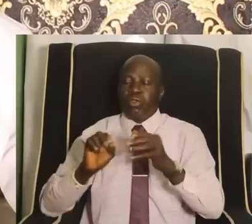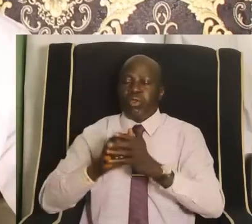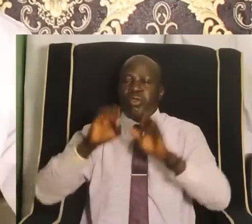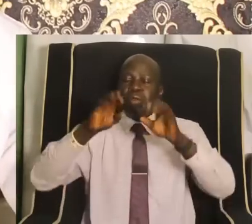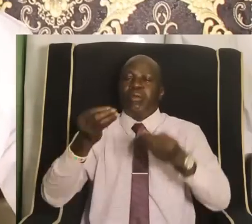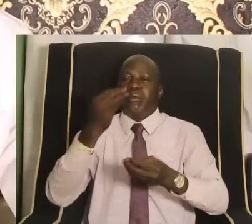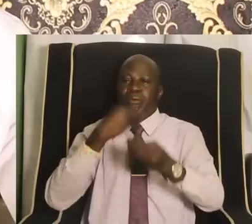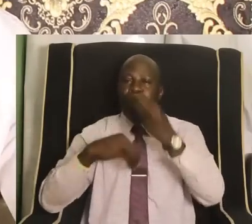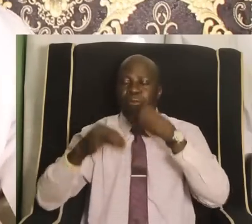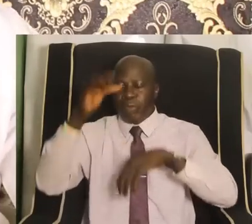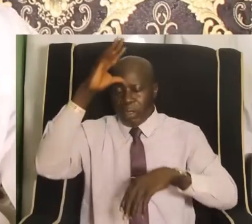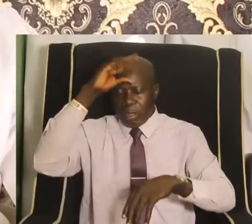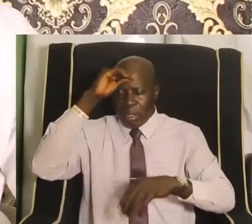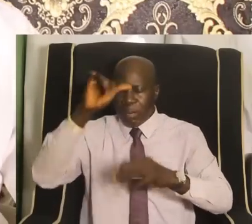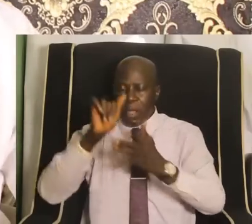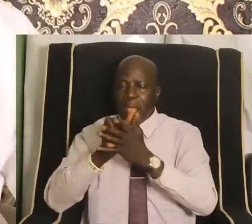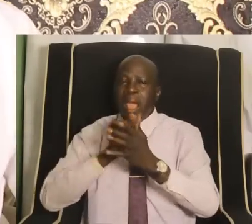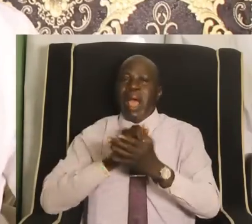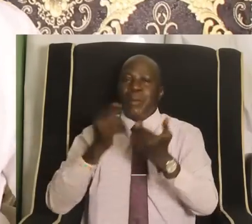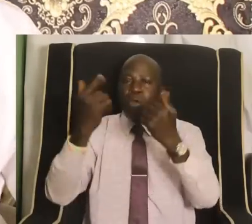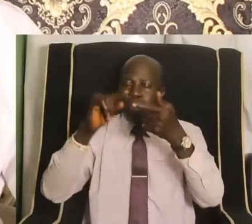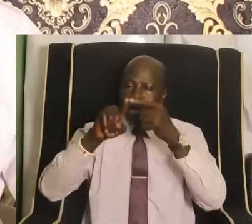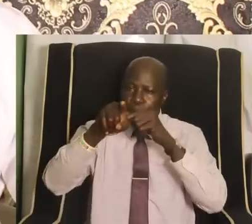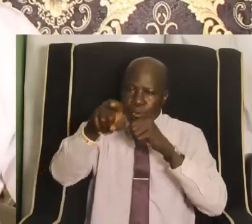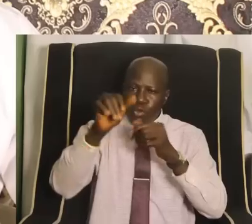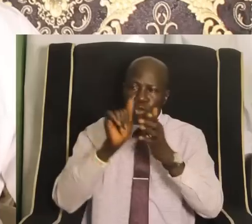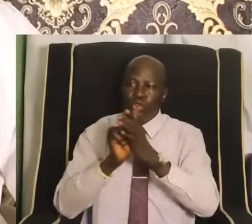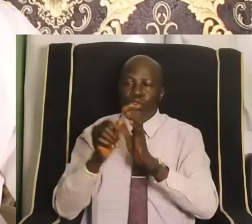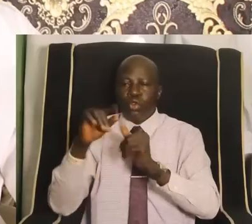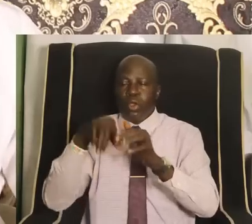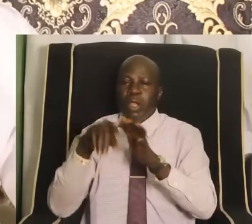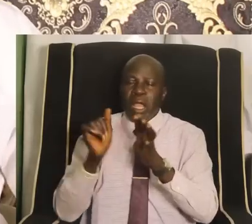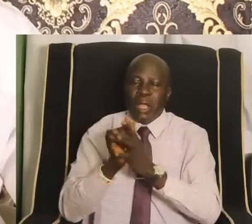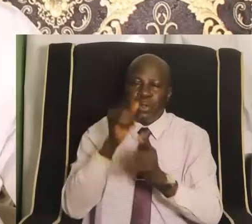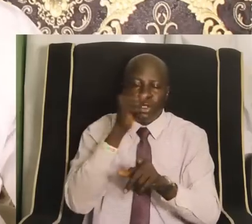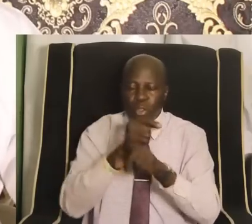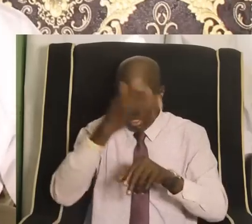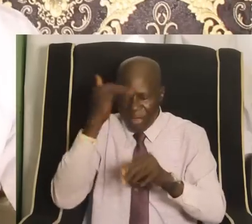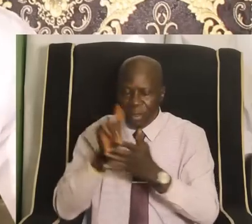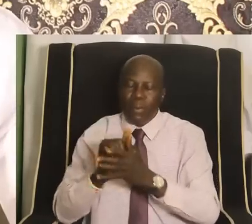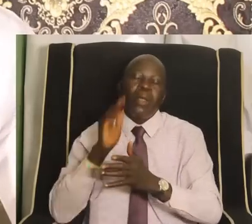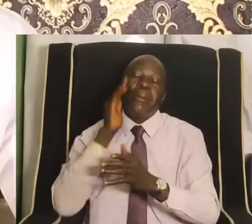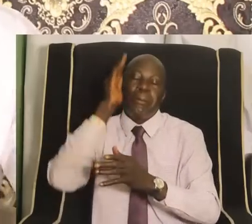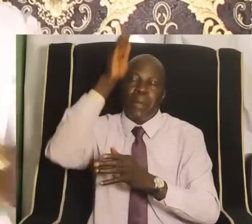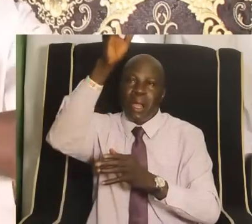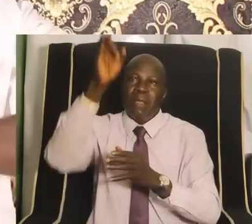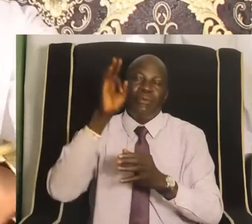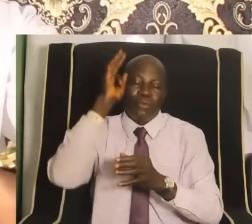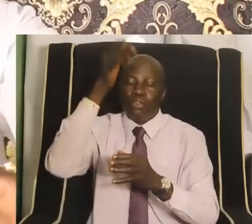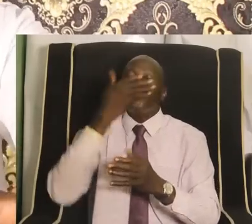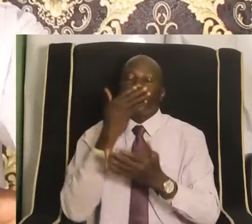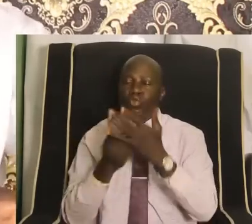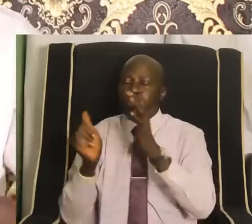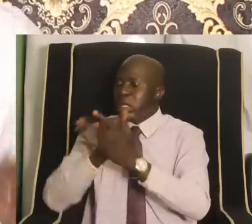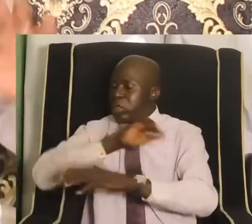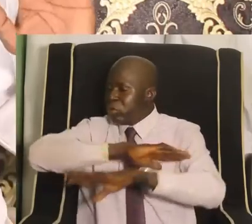great to the extent that you be protected here of me. I am coming to you. You have a brighter future. You need to run after